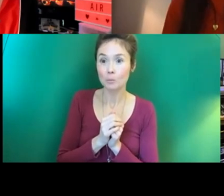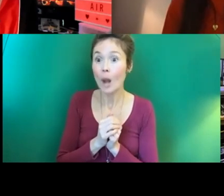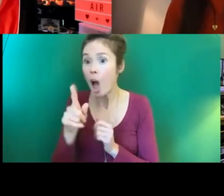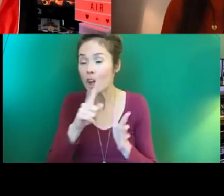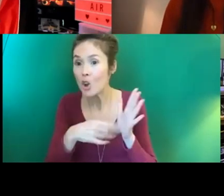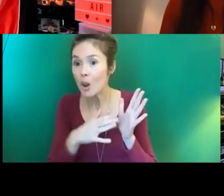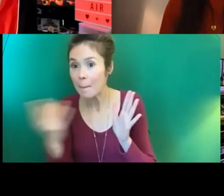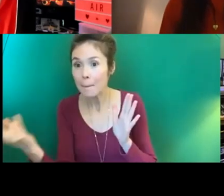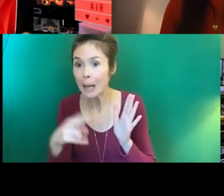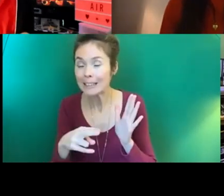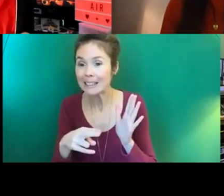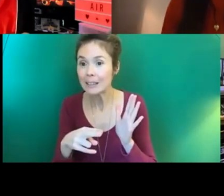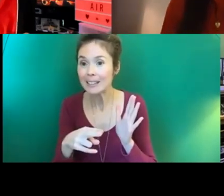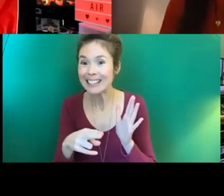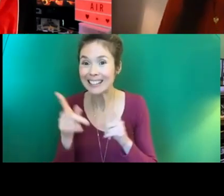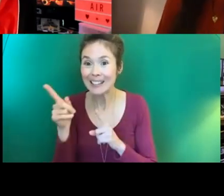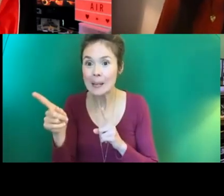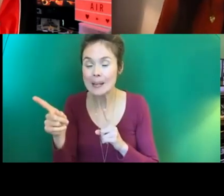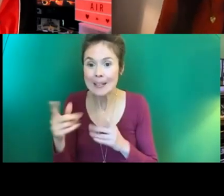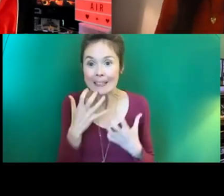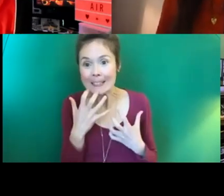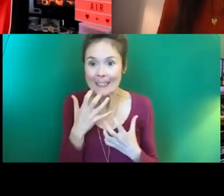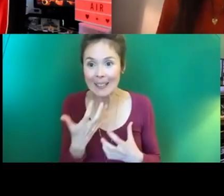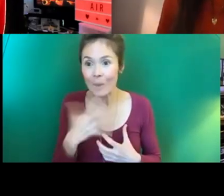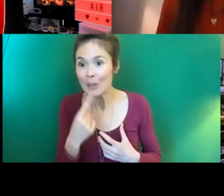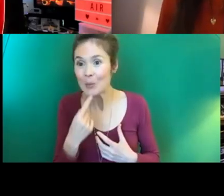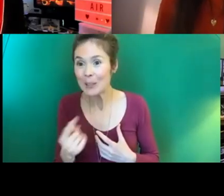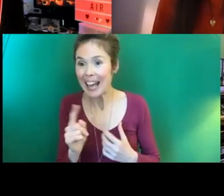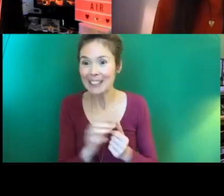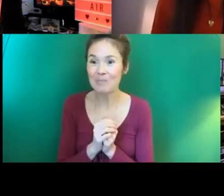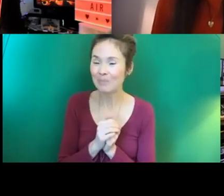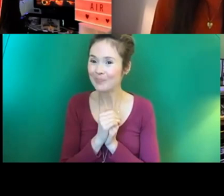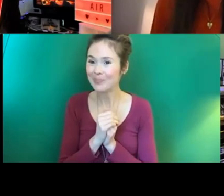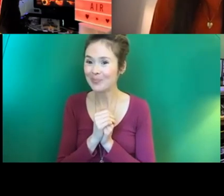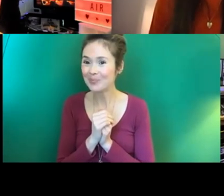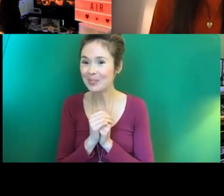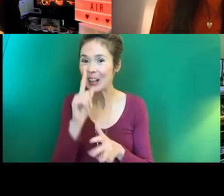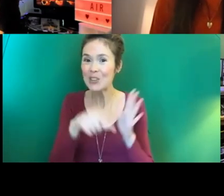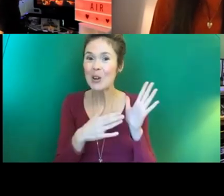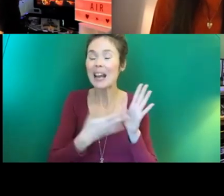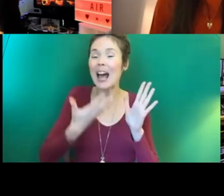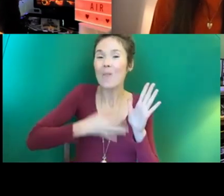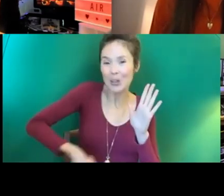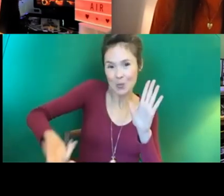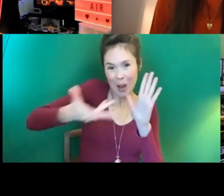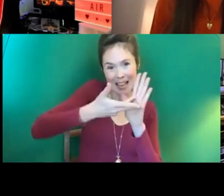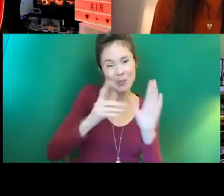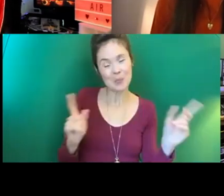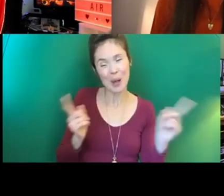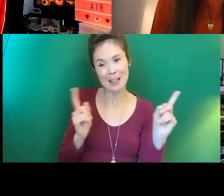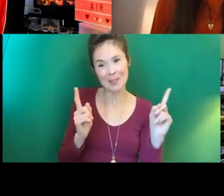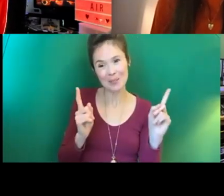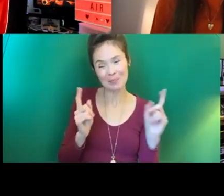you're back with us. What were you dying to say? What I wanted to add was that